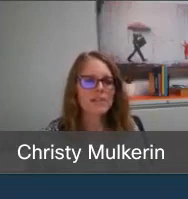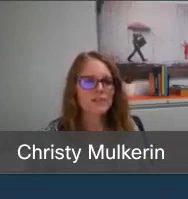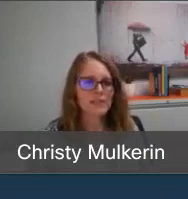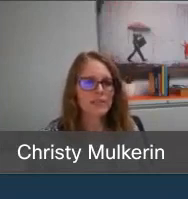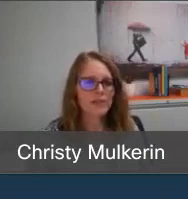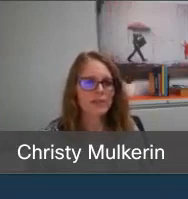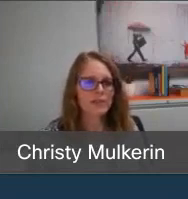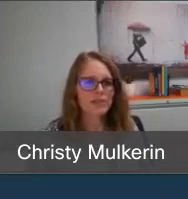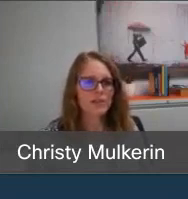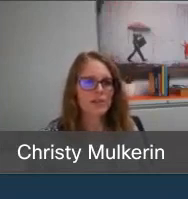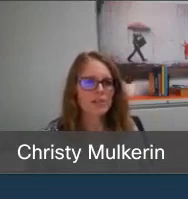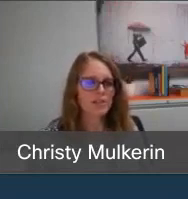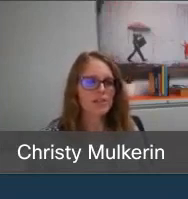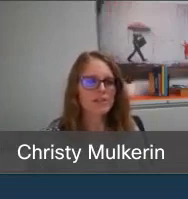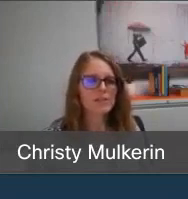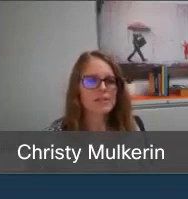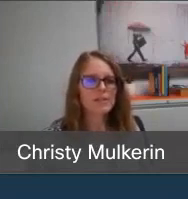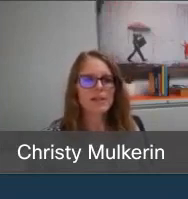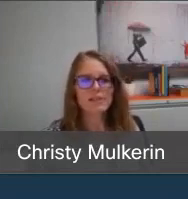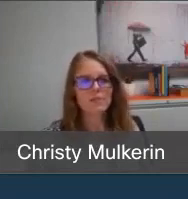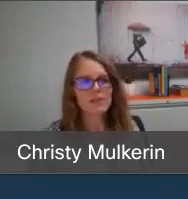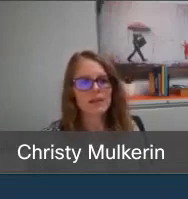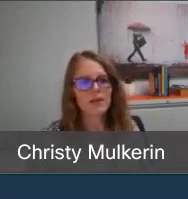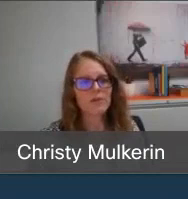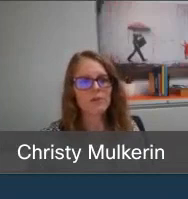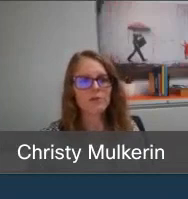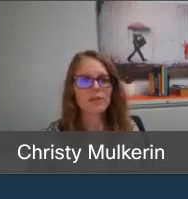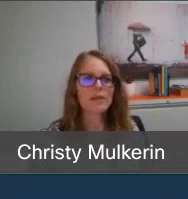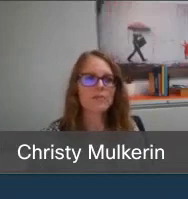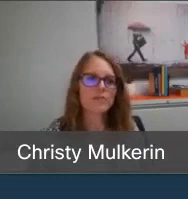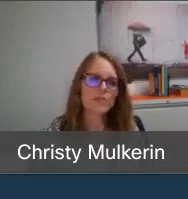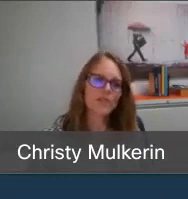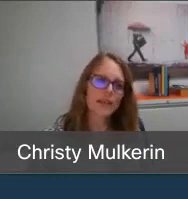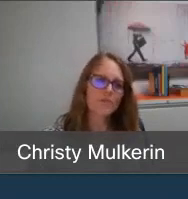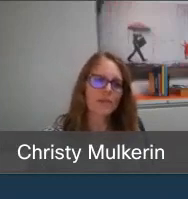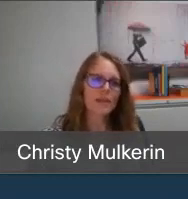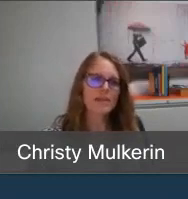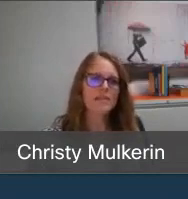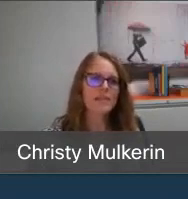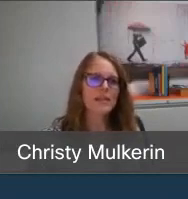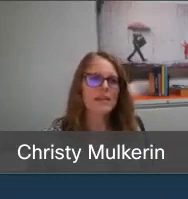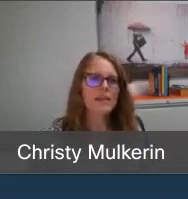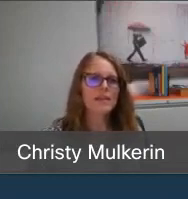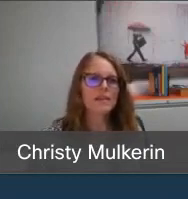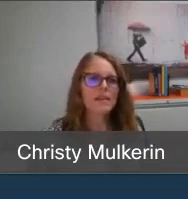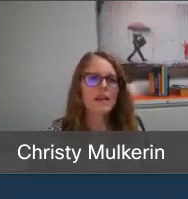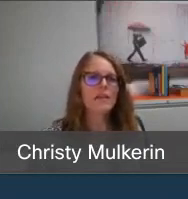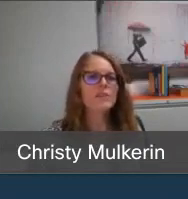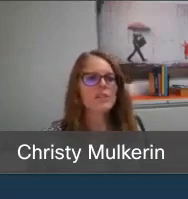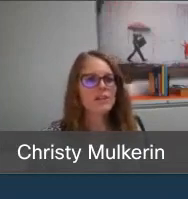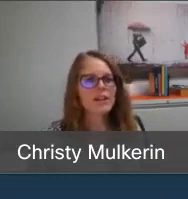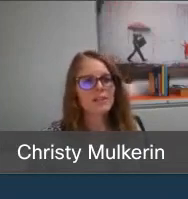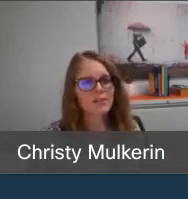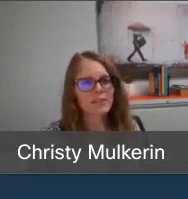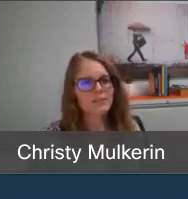comparing rates of serious mental illness across jails is not something that we're really able to do yet, because